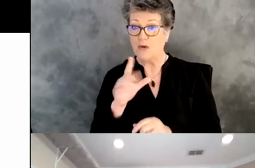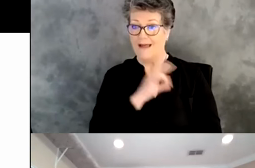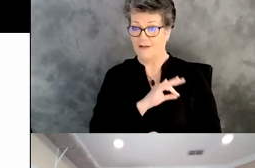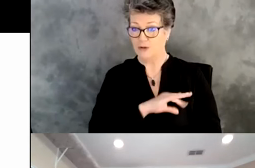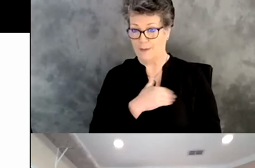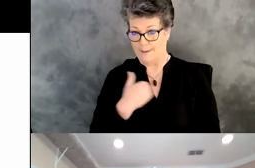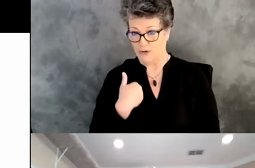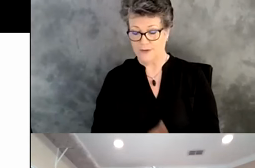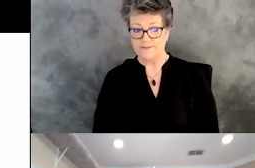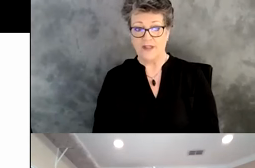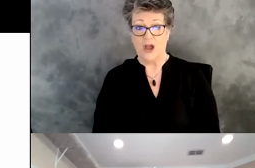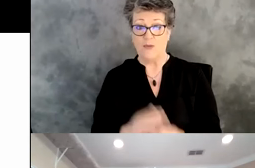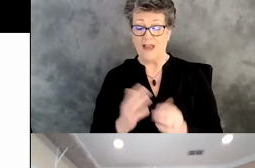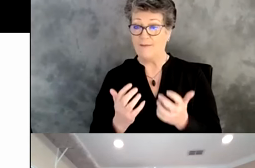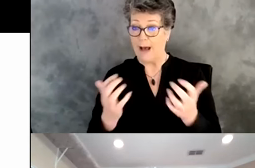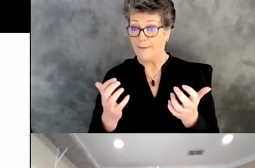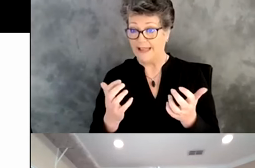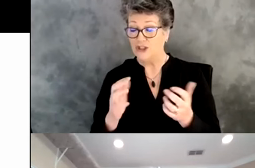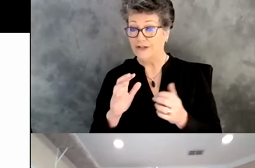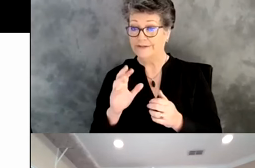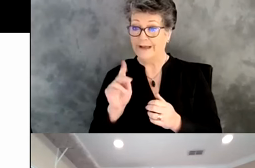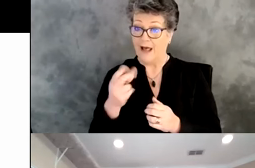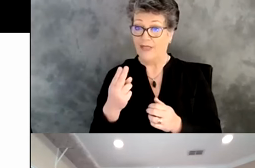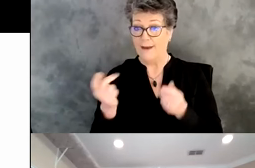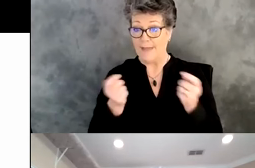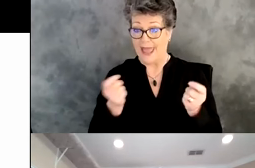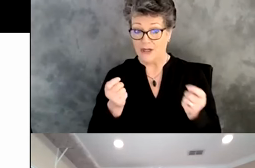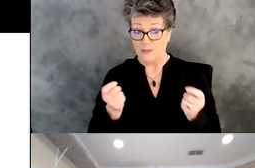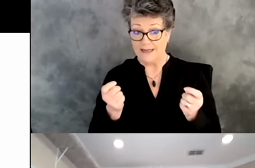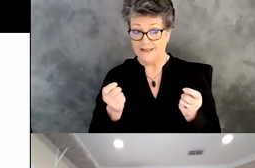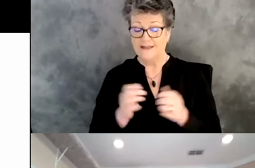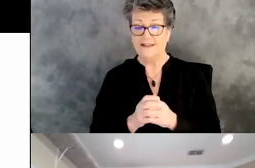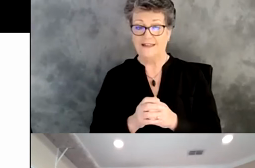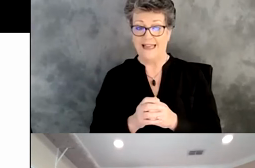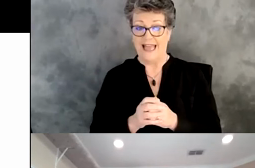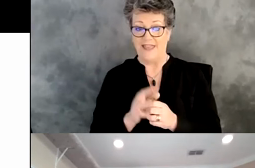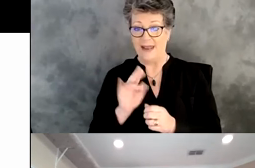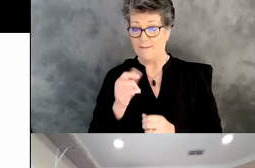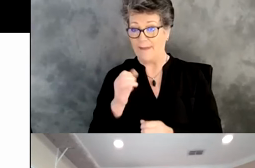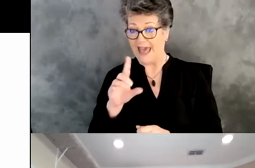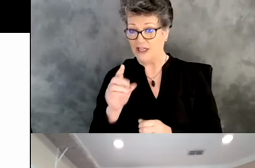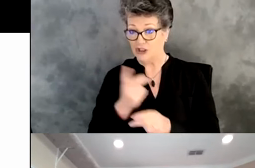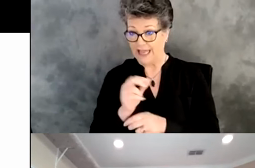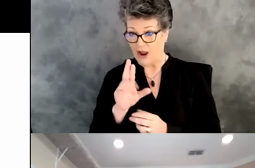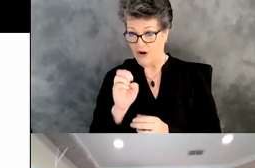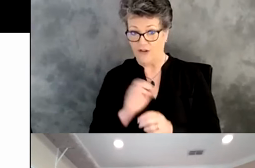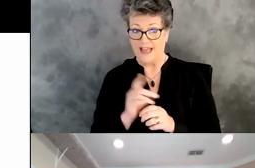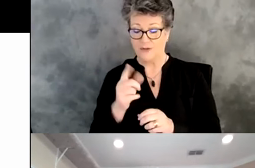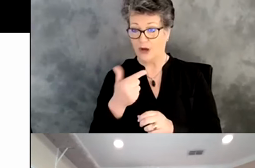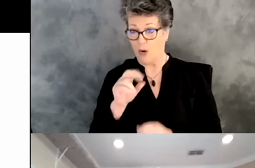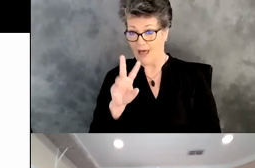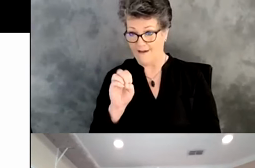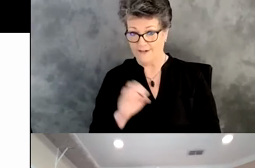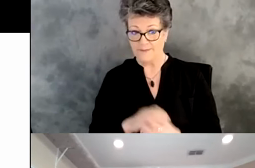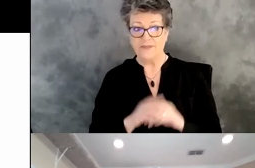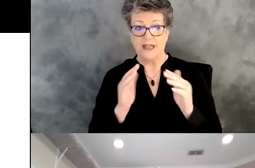have population health management, which is going live in Medi-Cal managed care. We are also transitioning